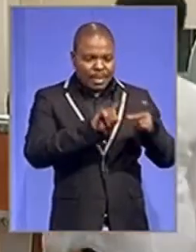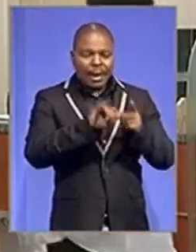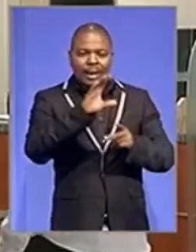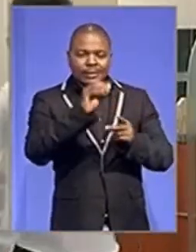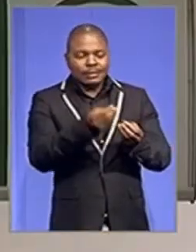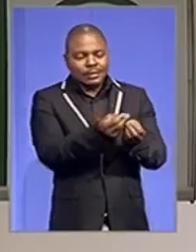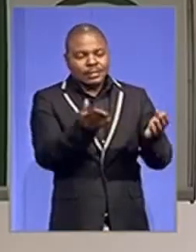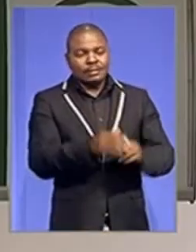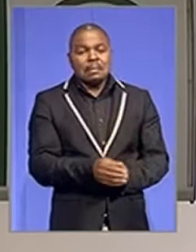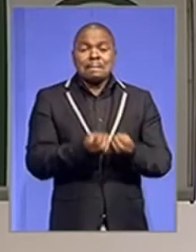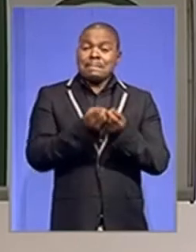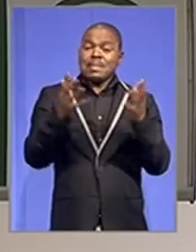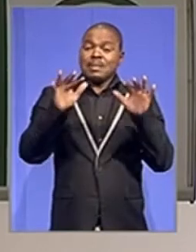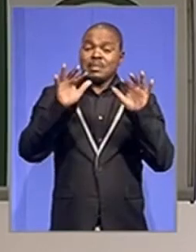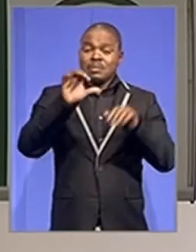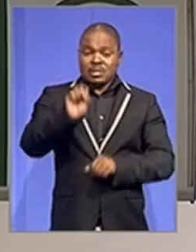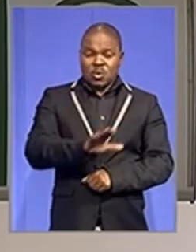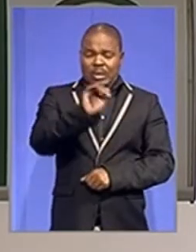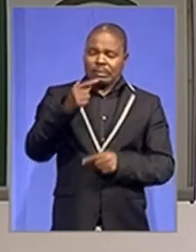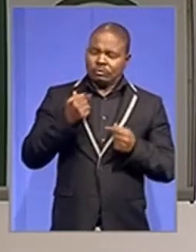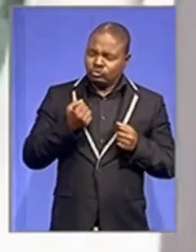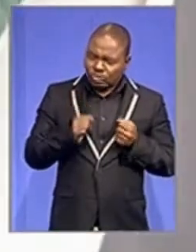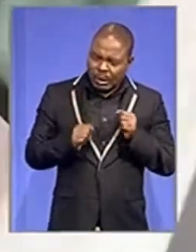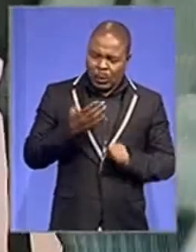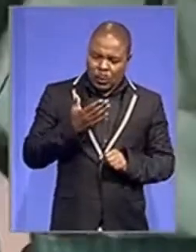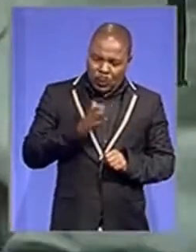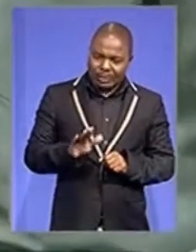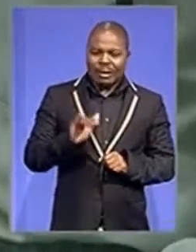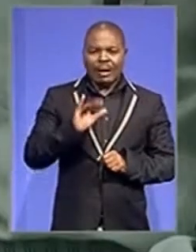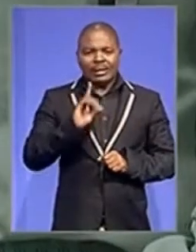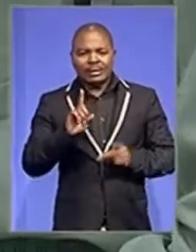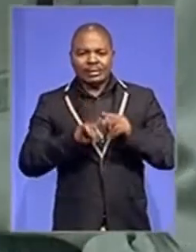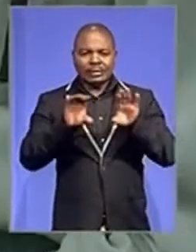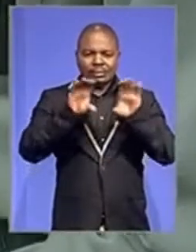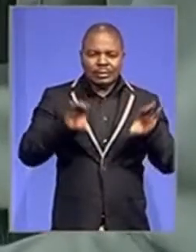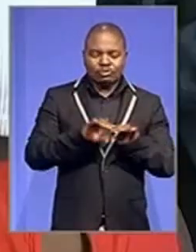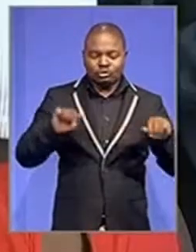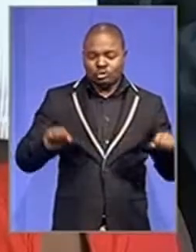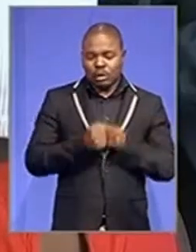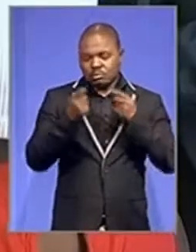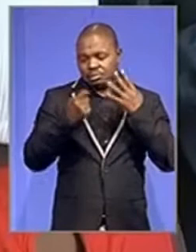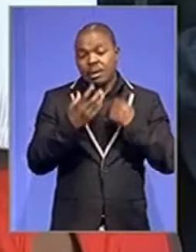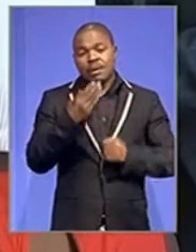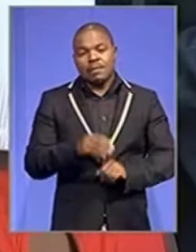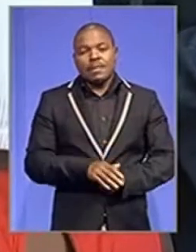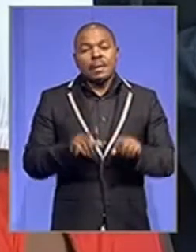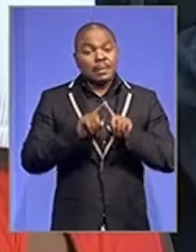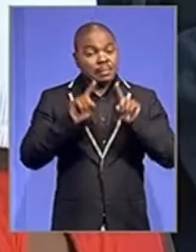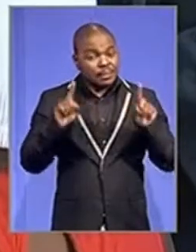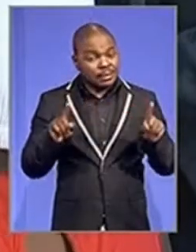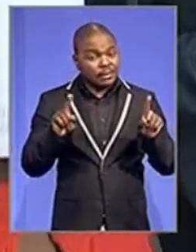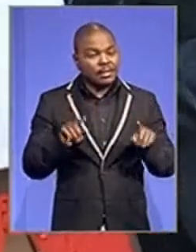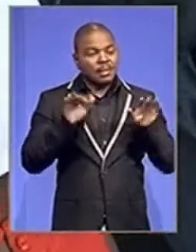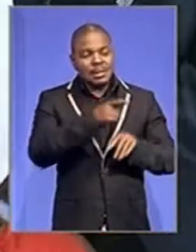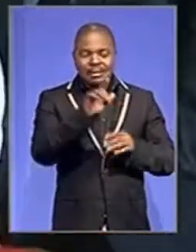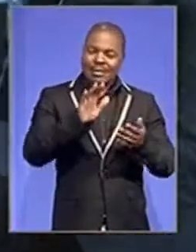Maafrika Borwa a le mantsi a kgaratlhang go ka bona makwalo itshupo a lebanwa ke dikgwetlho di le dintsi. Le fa go ntse jalo,